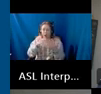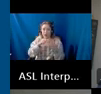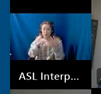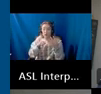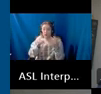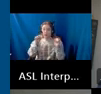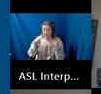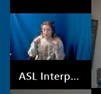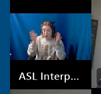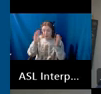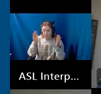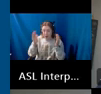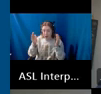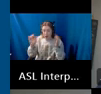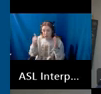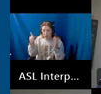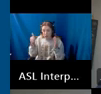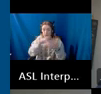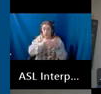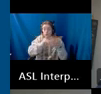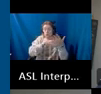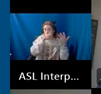is a really, really, really important slide.